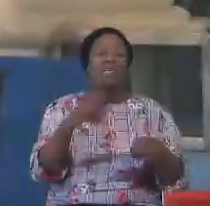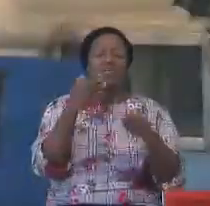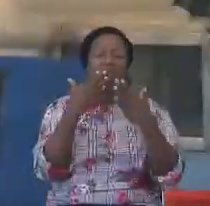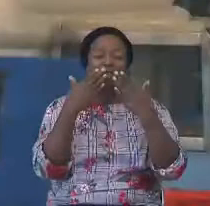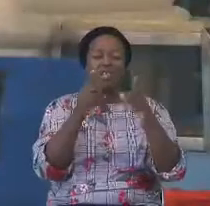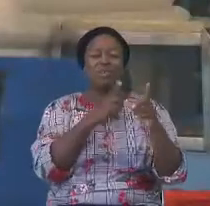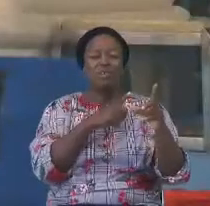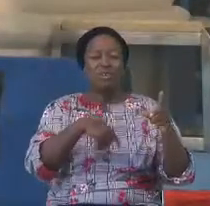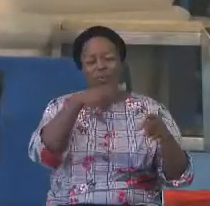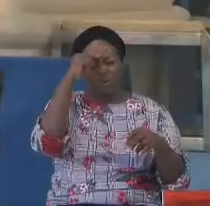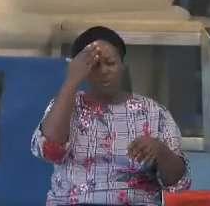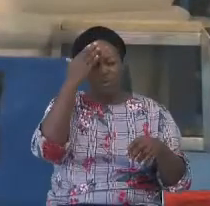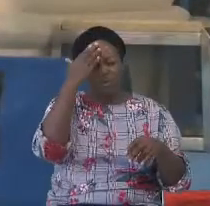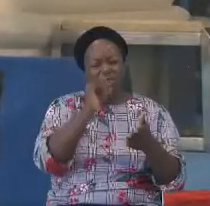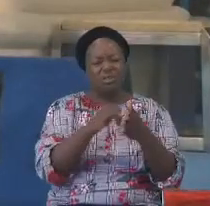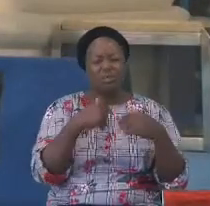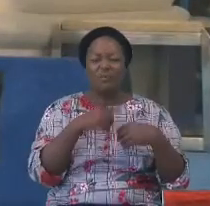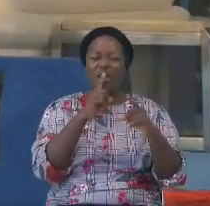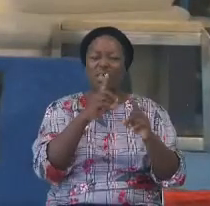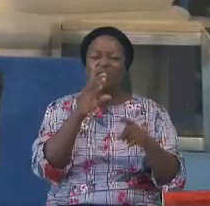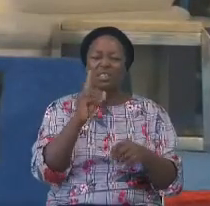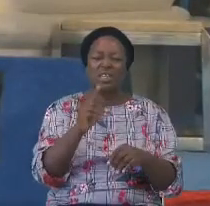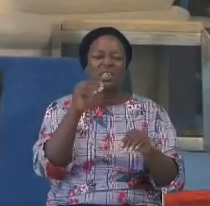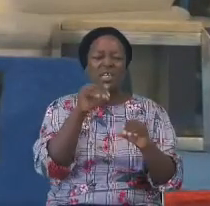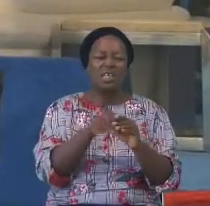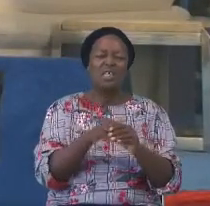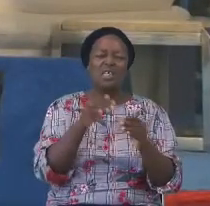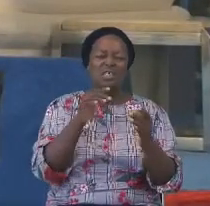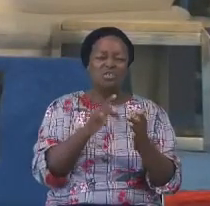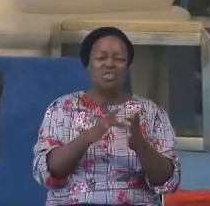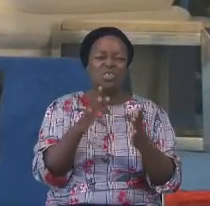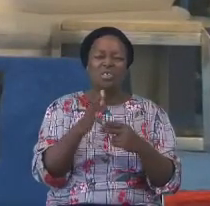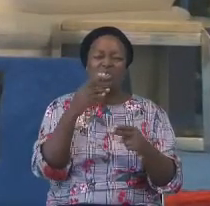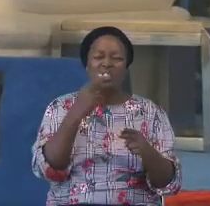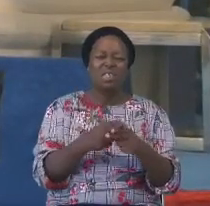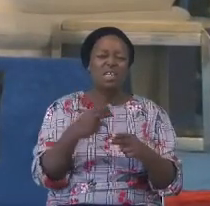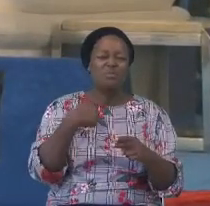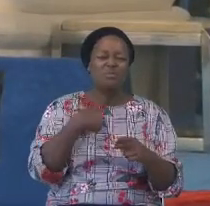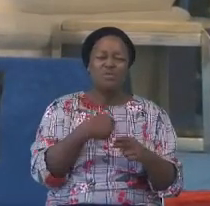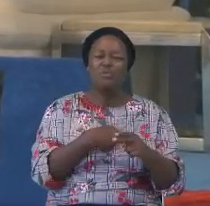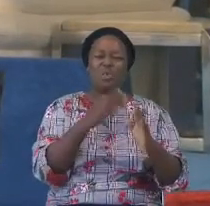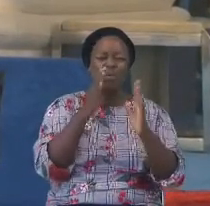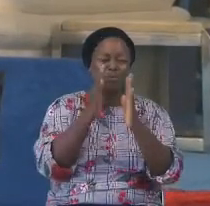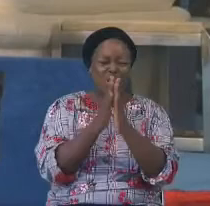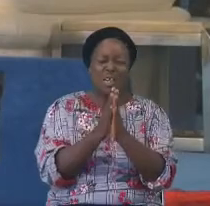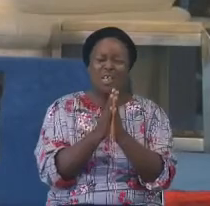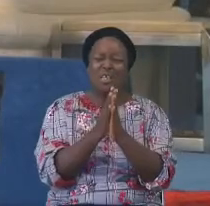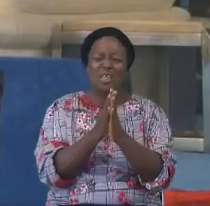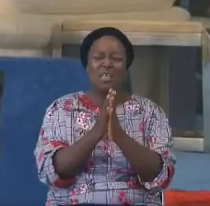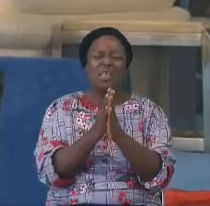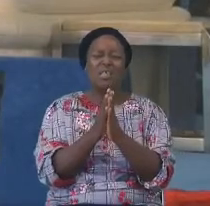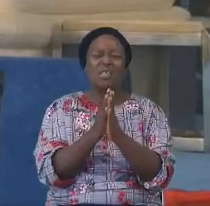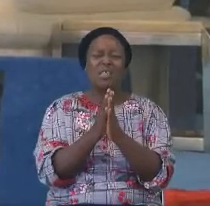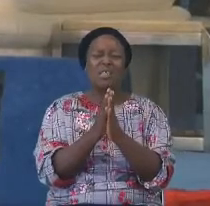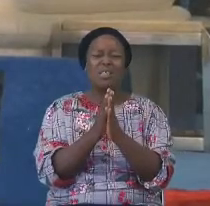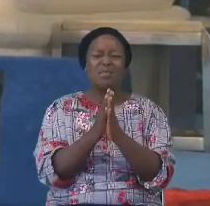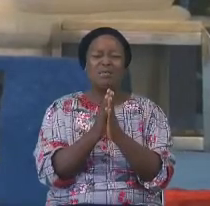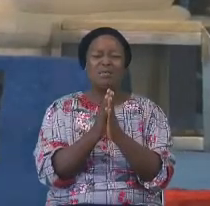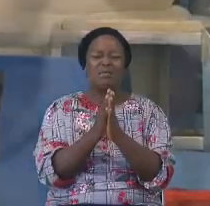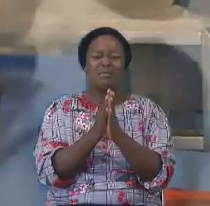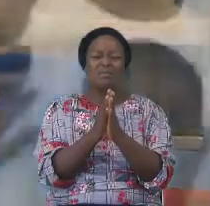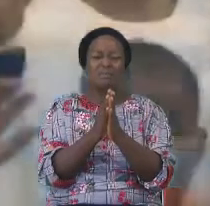victory, the triumph in every life. Thank you, Lord, because we know you have answered. In